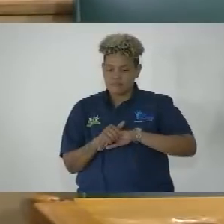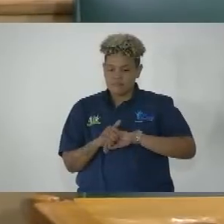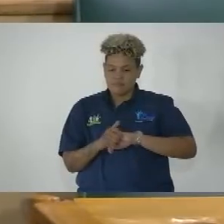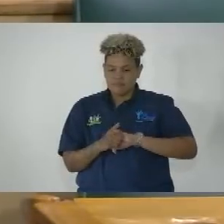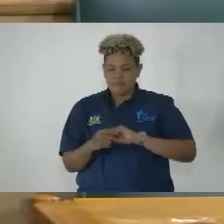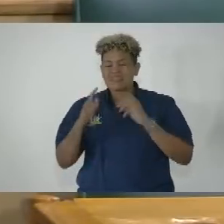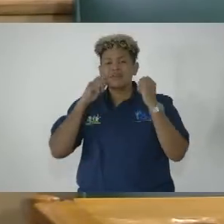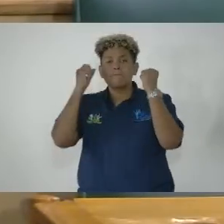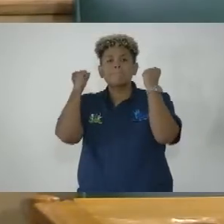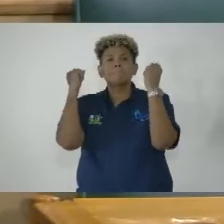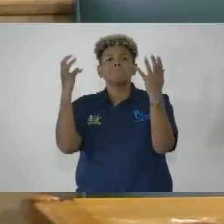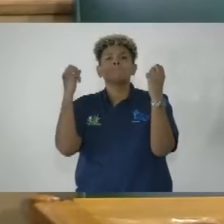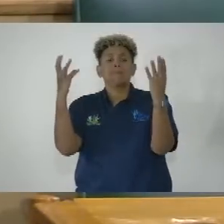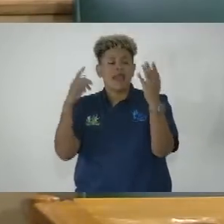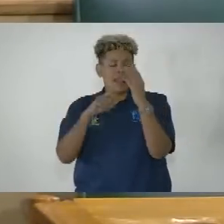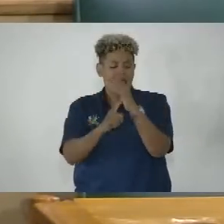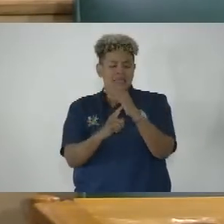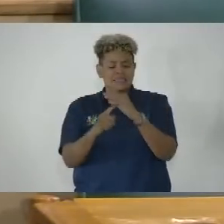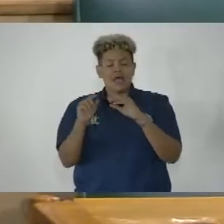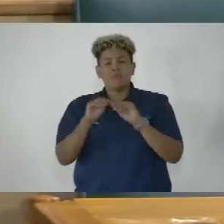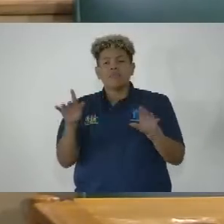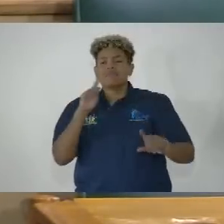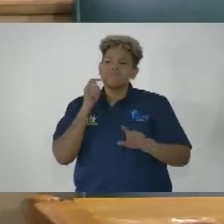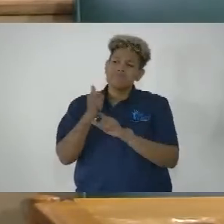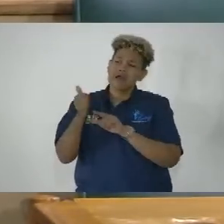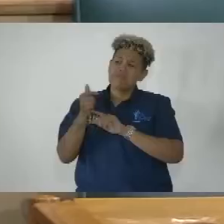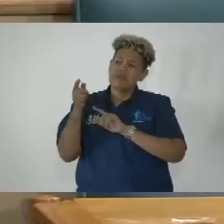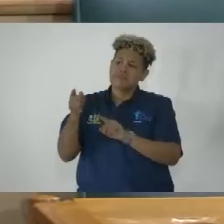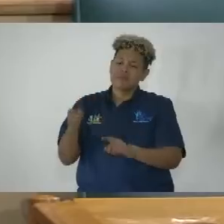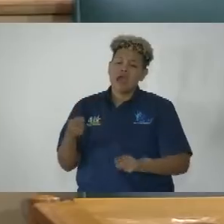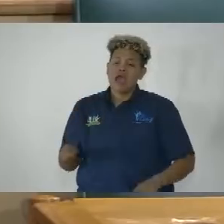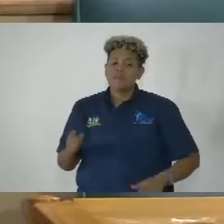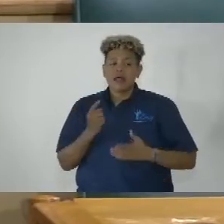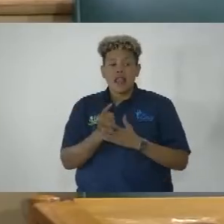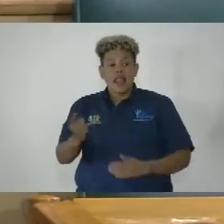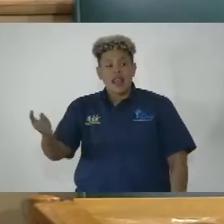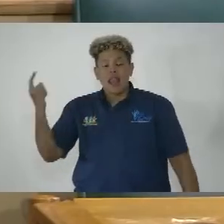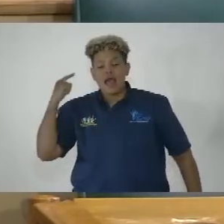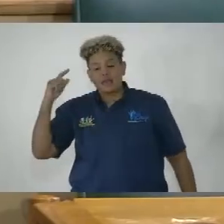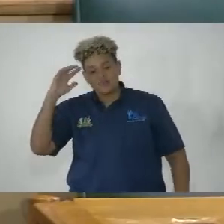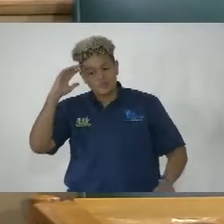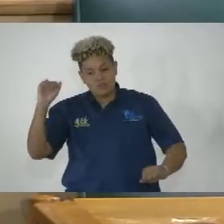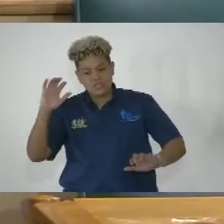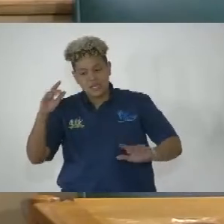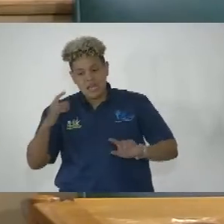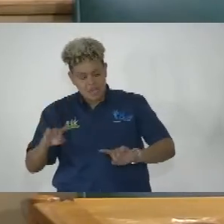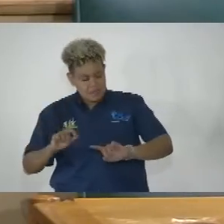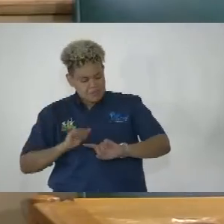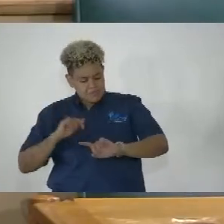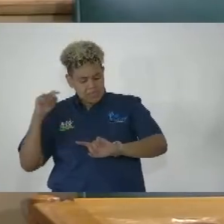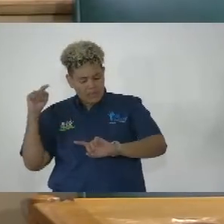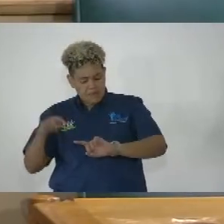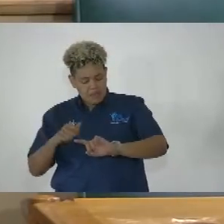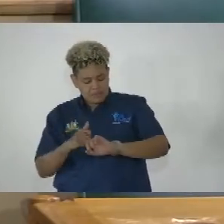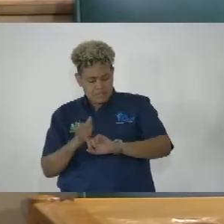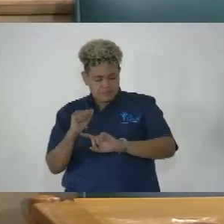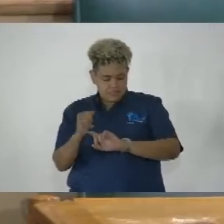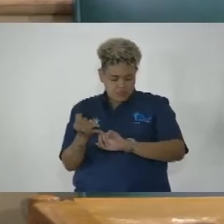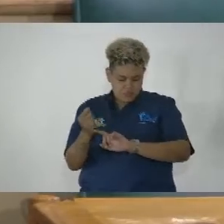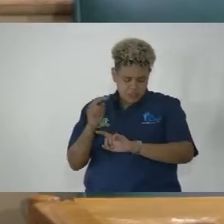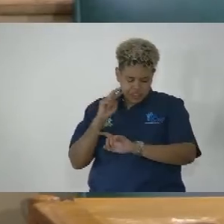There are many other examples. Just last week, Mr. President, I came across a